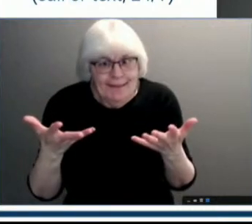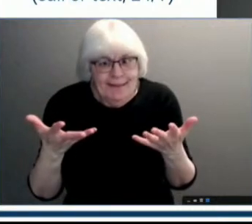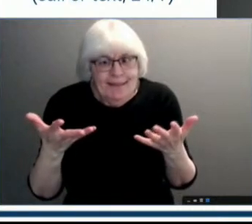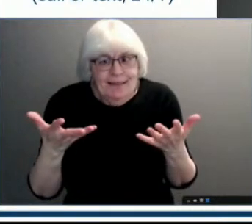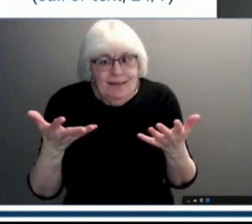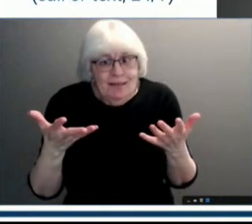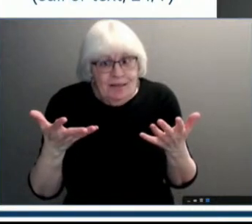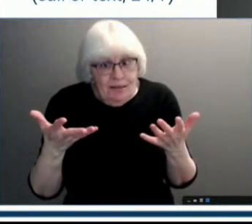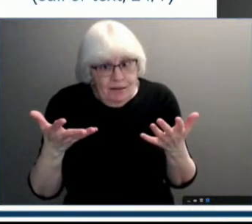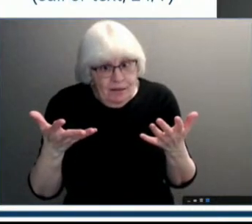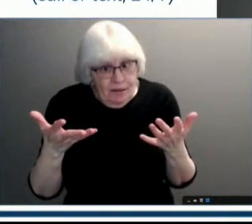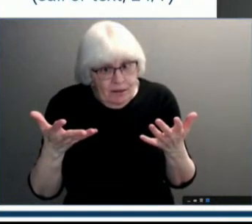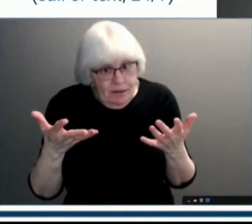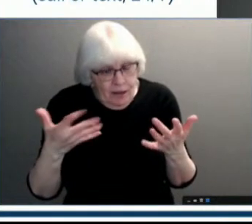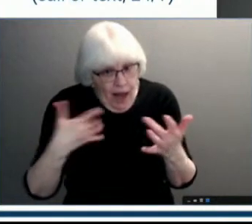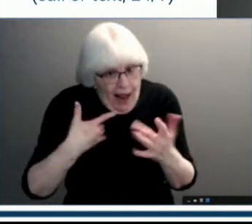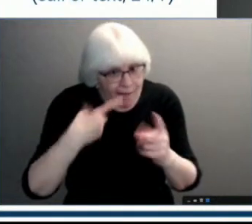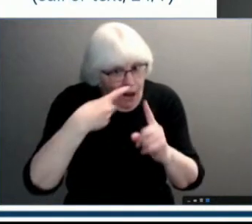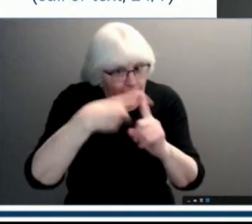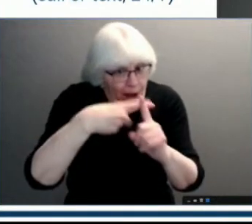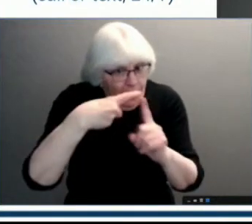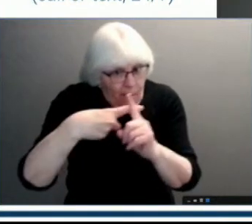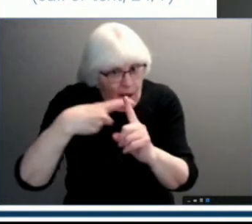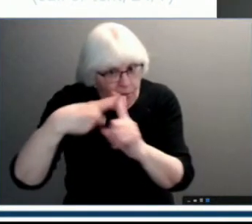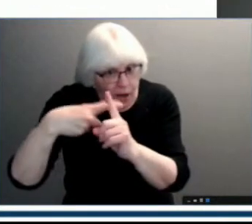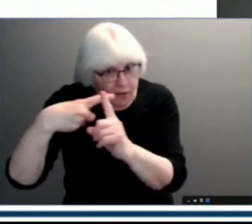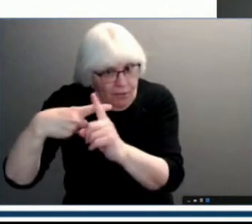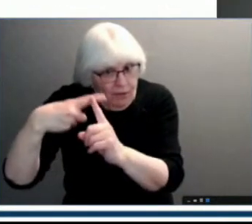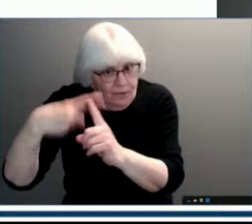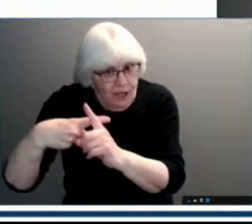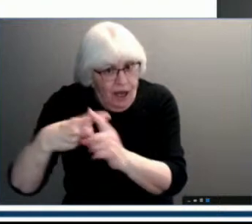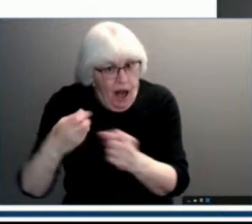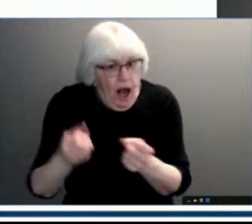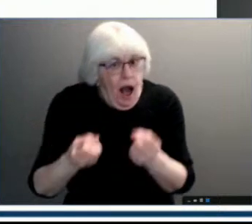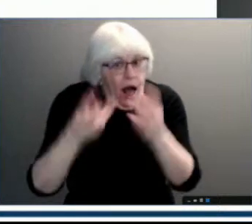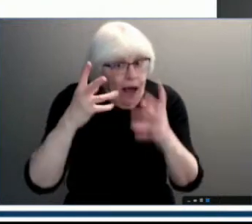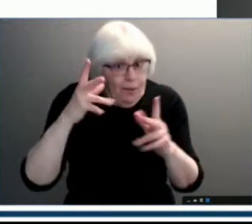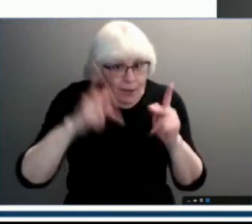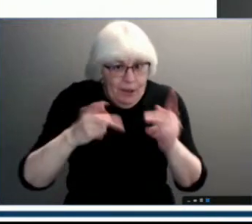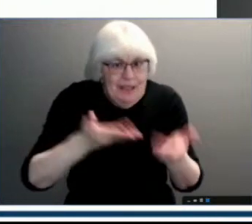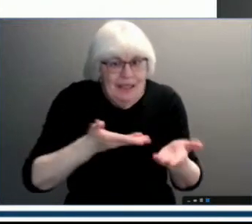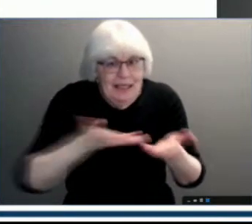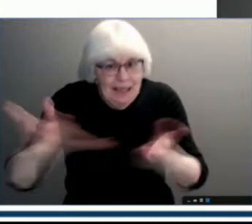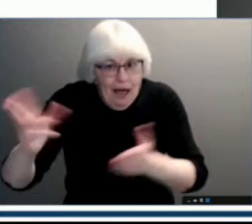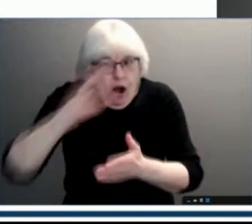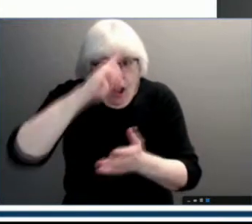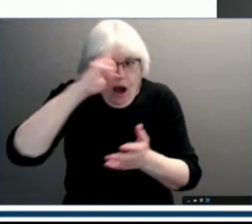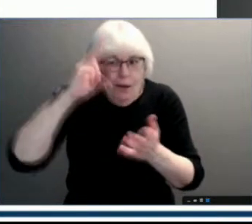many people are ending up in hospital because of severe COVID infection. And so far, it's very low.